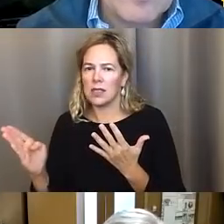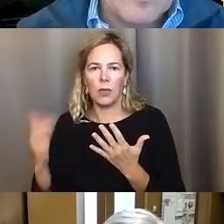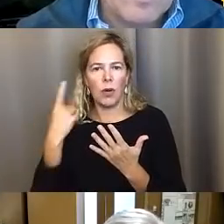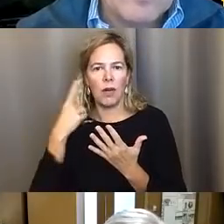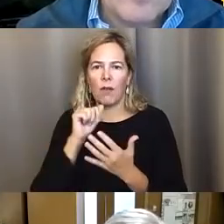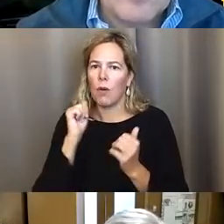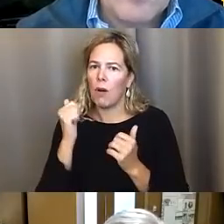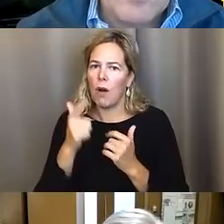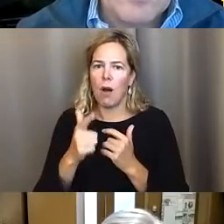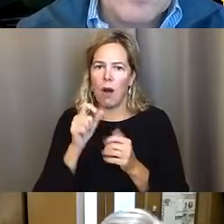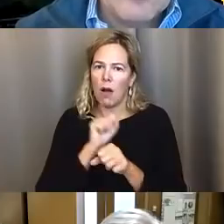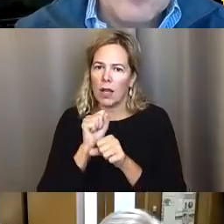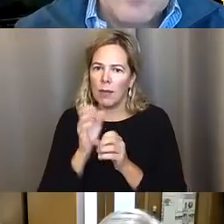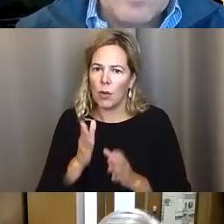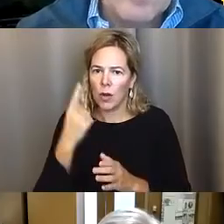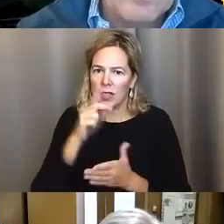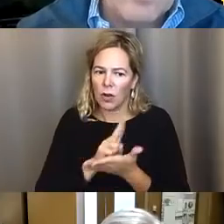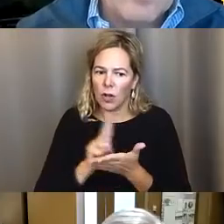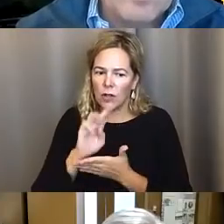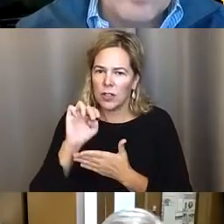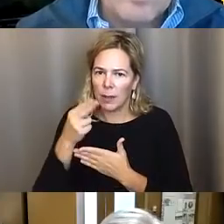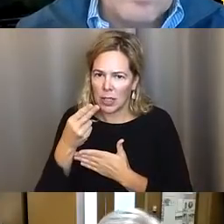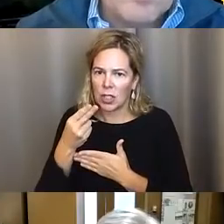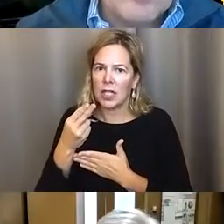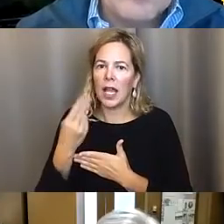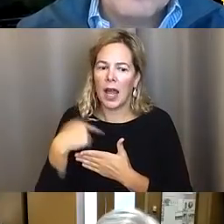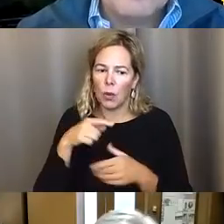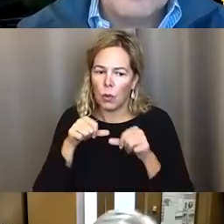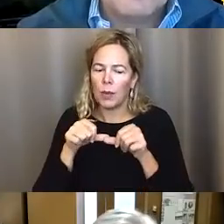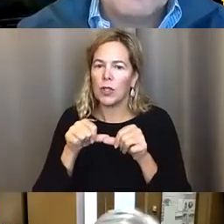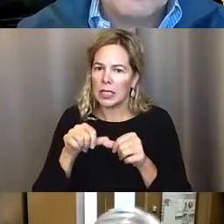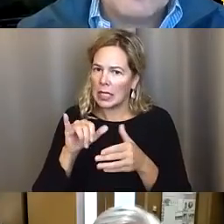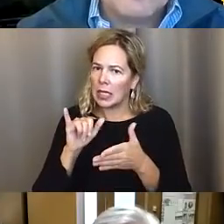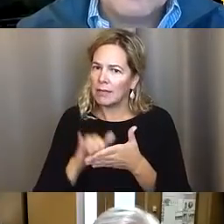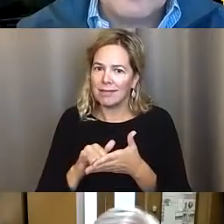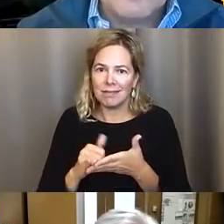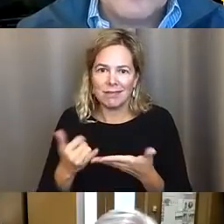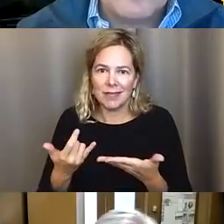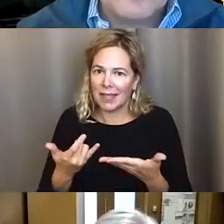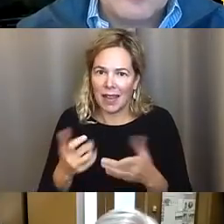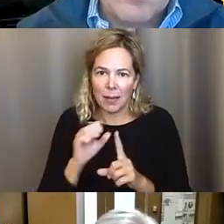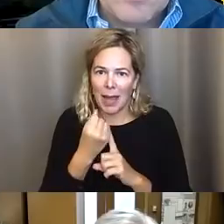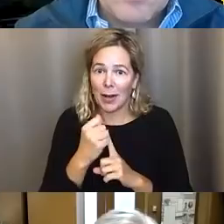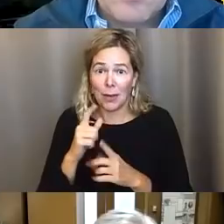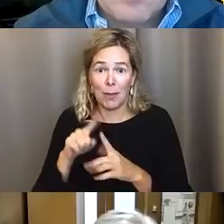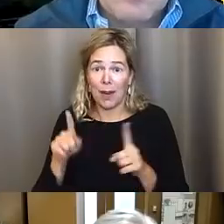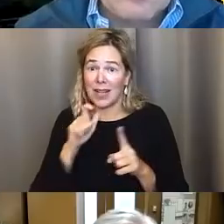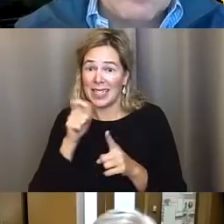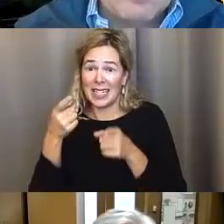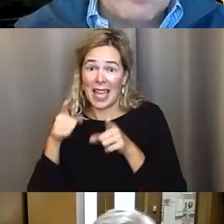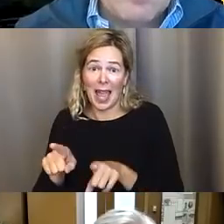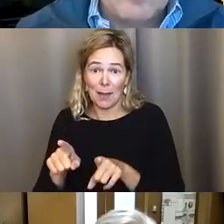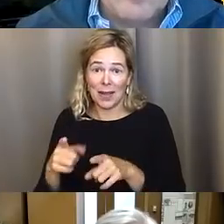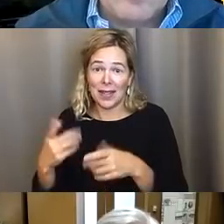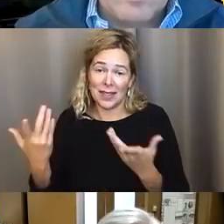Michigan. And we proceeded in that manner. That didn't happen, as you know. That